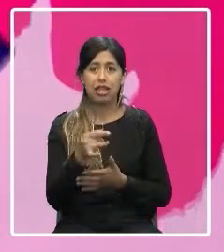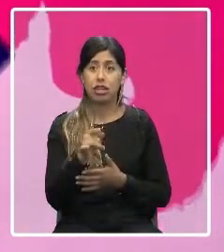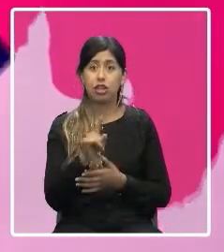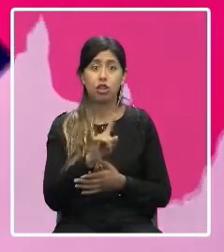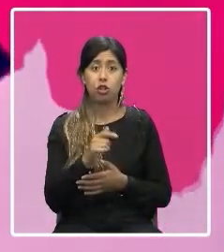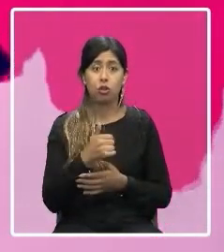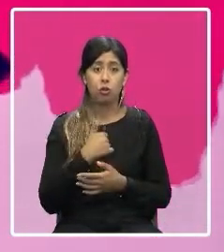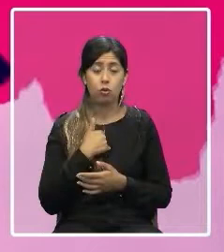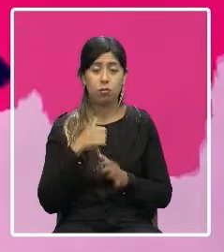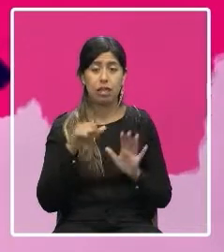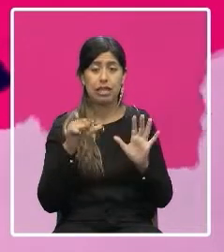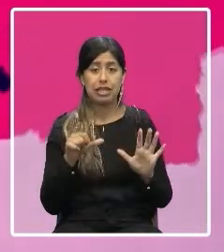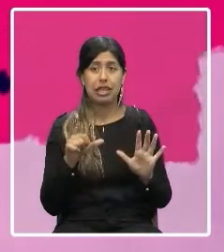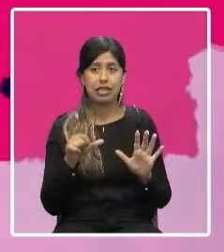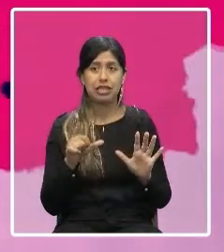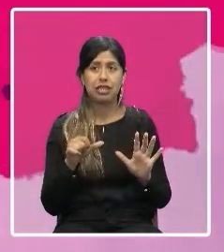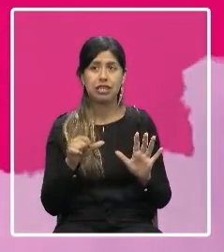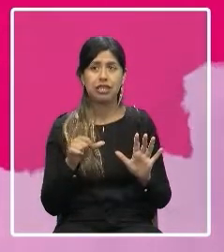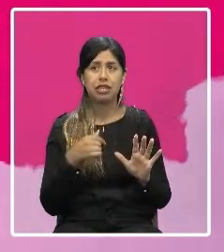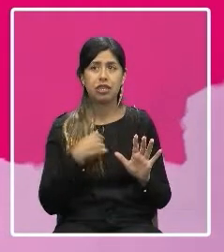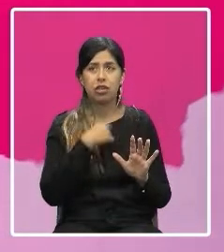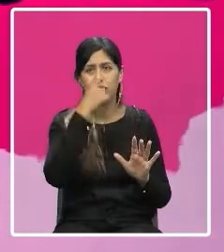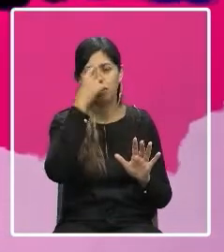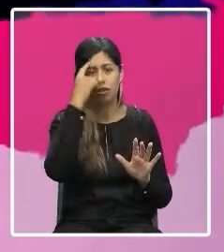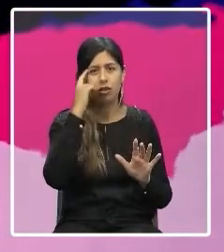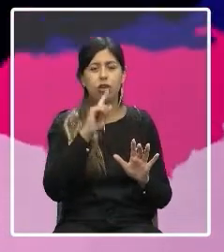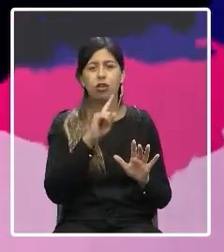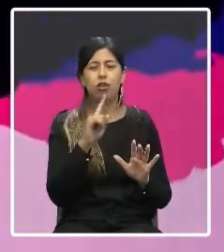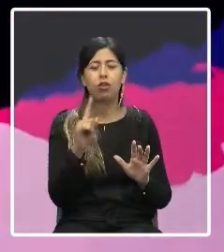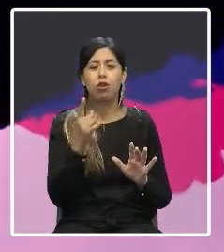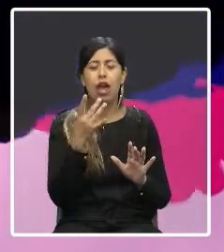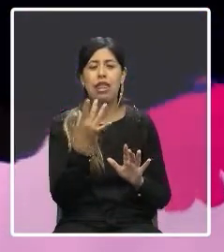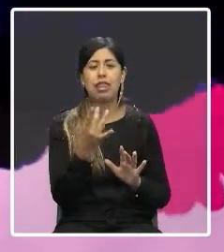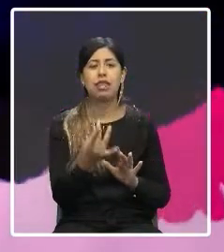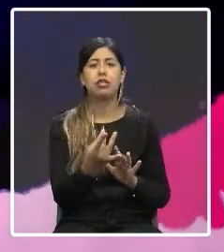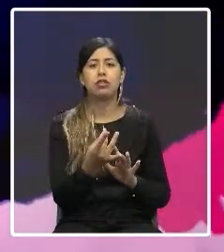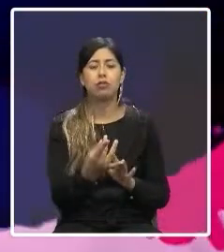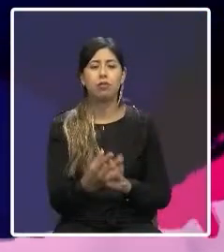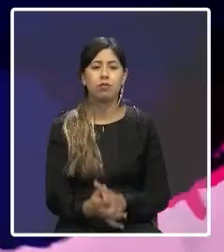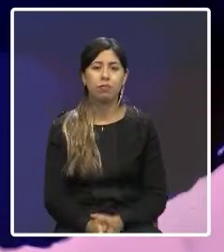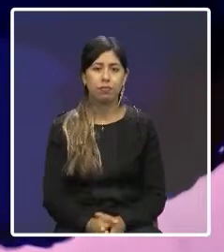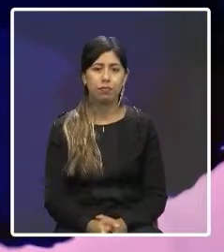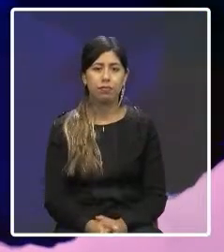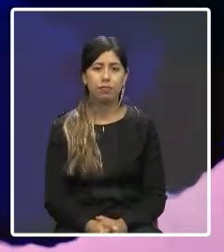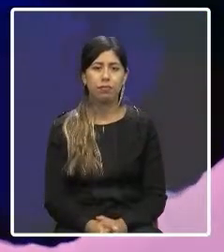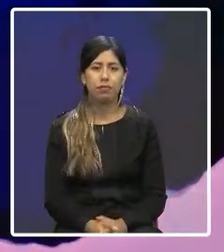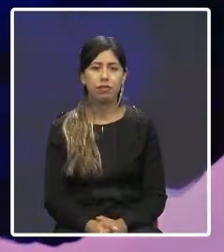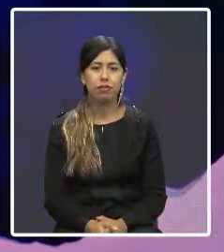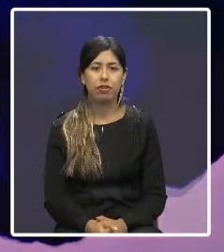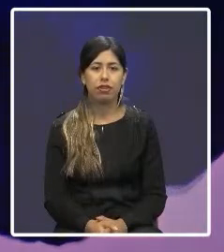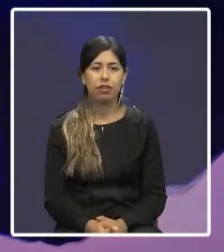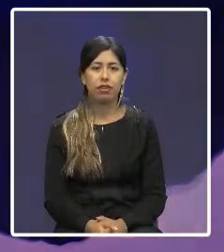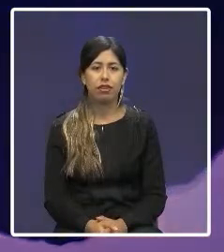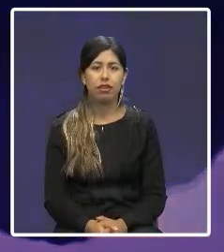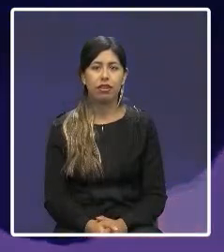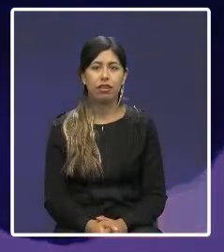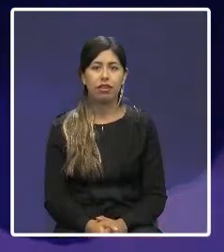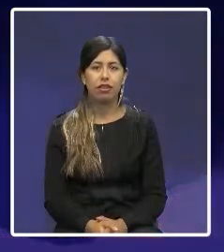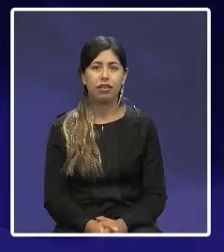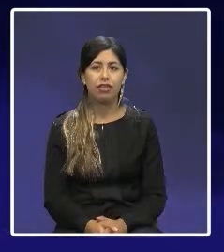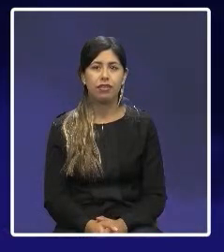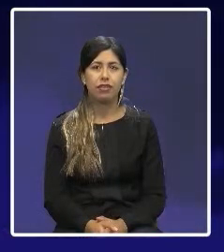genuine addictive behavior. So my 6 components are what we call salience, mood modification, tolerance,